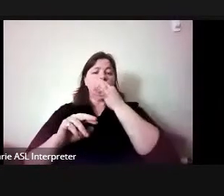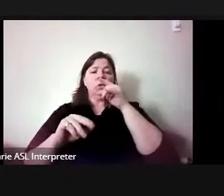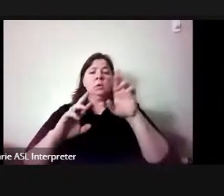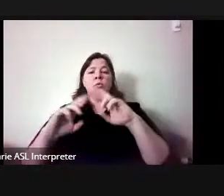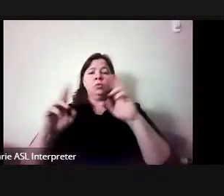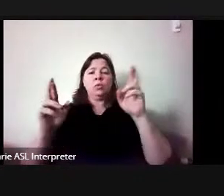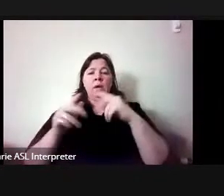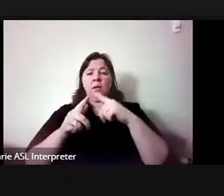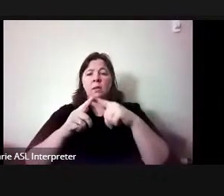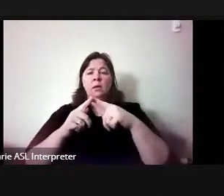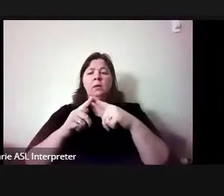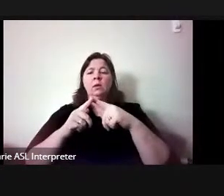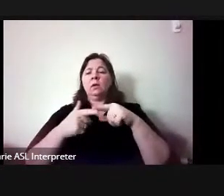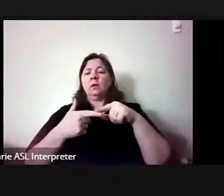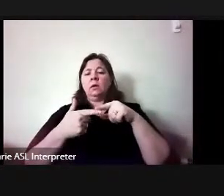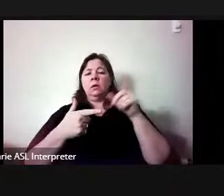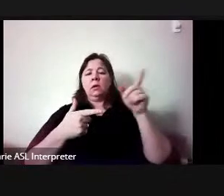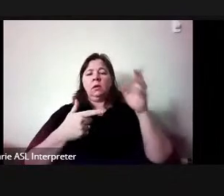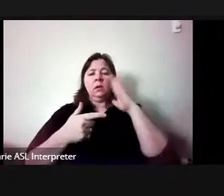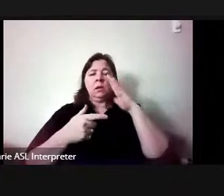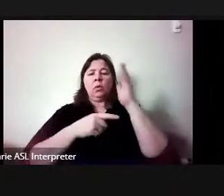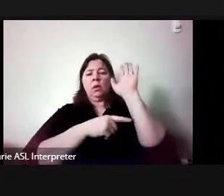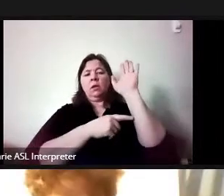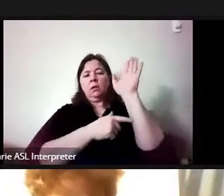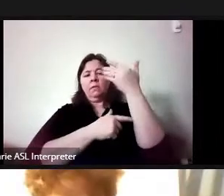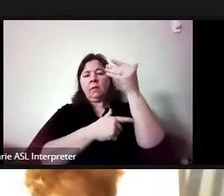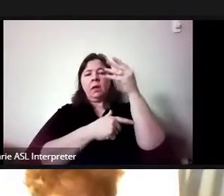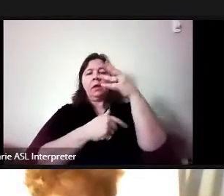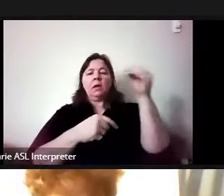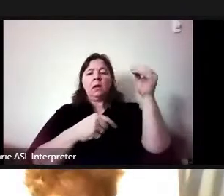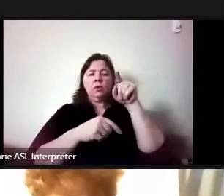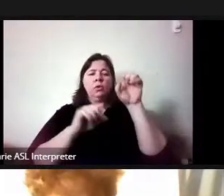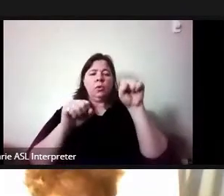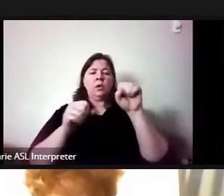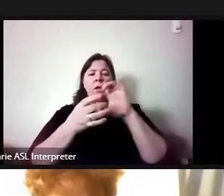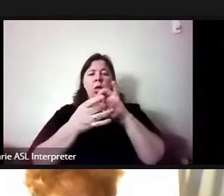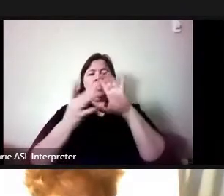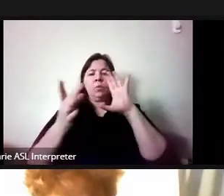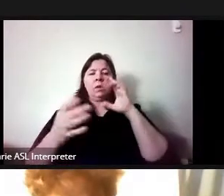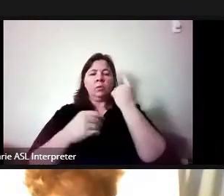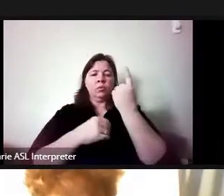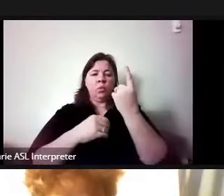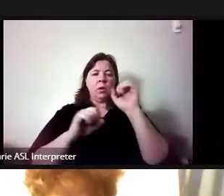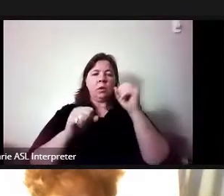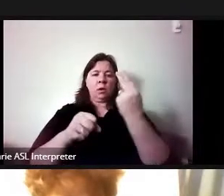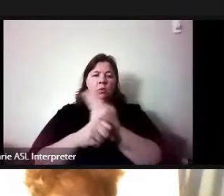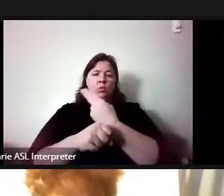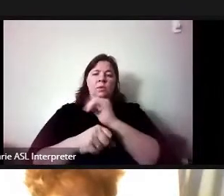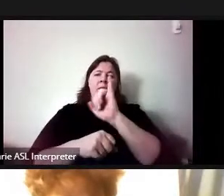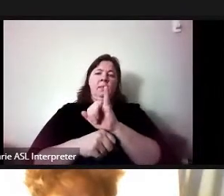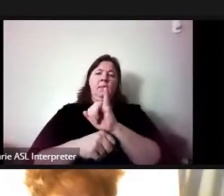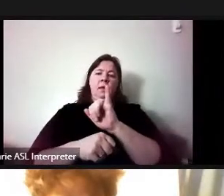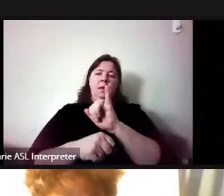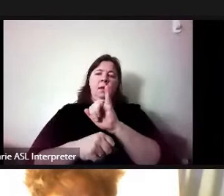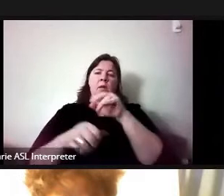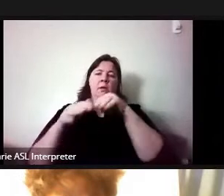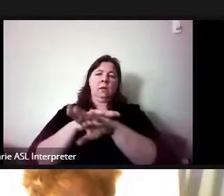then he'll just flag, and then you can release one so that he can use that to come